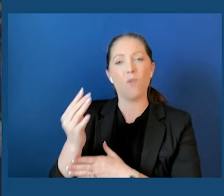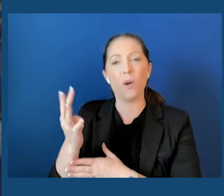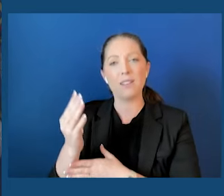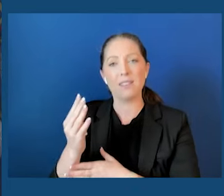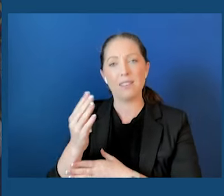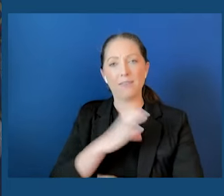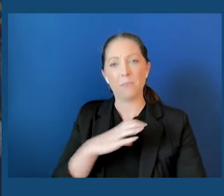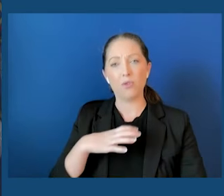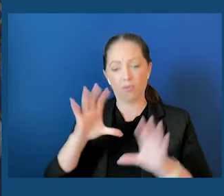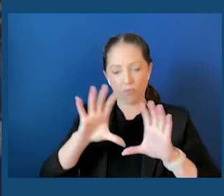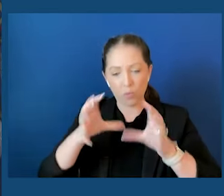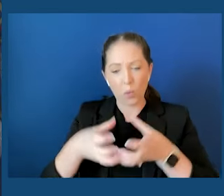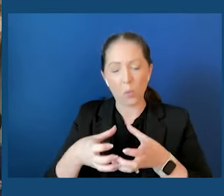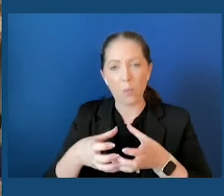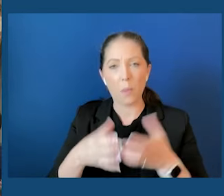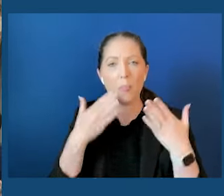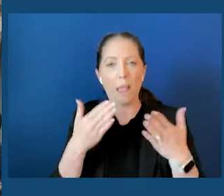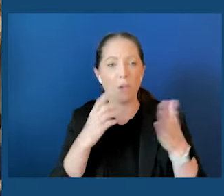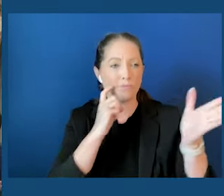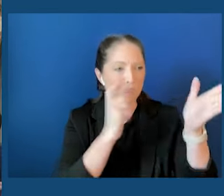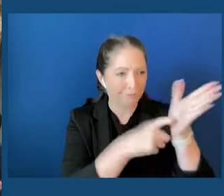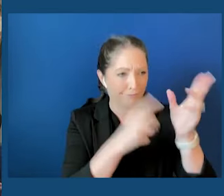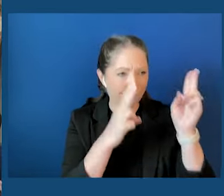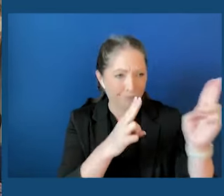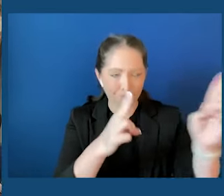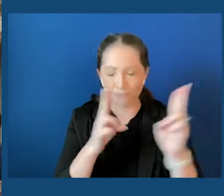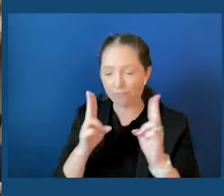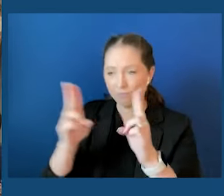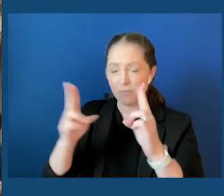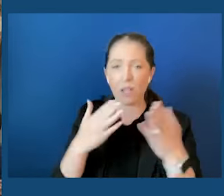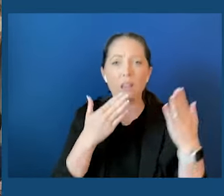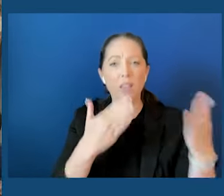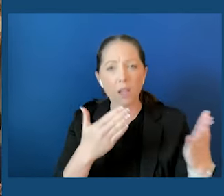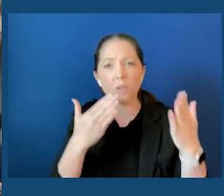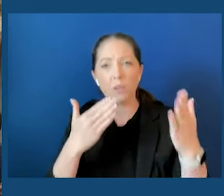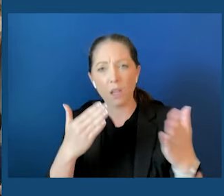you. Thank you. Thank you.